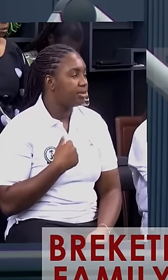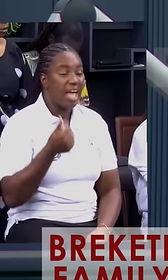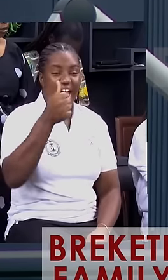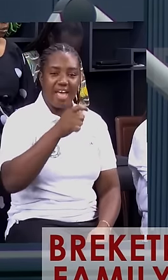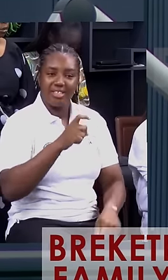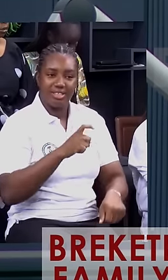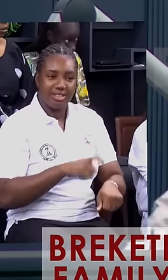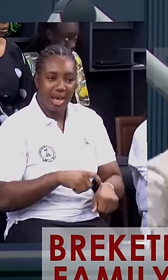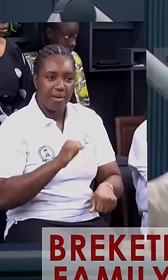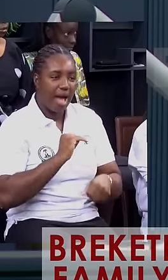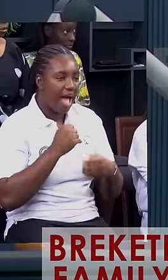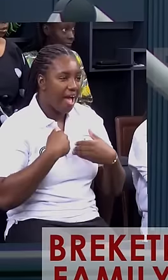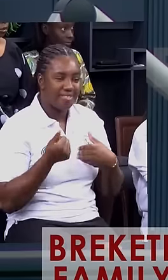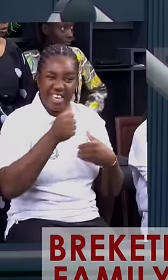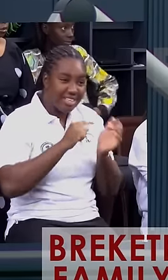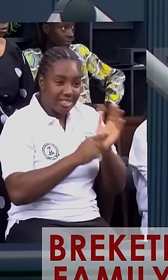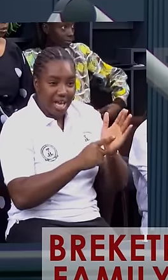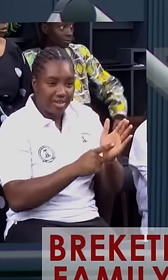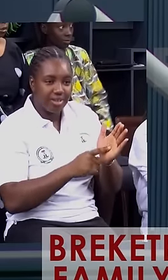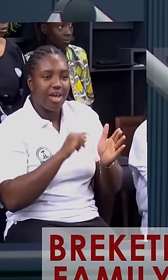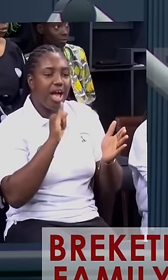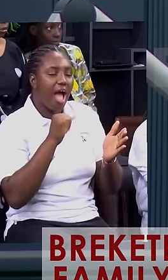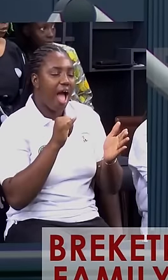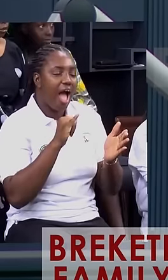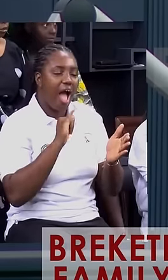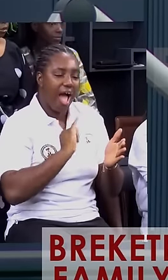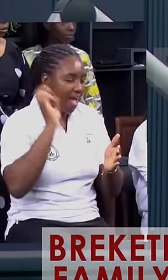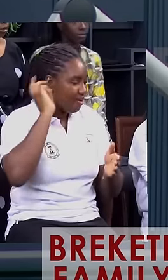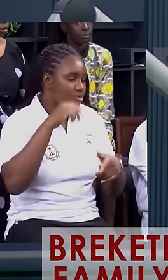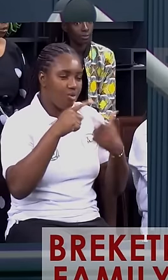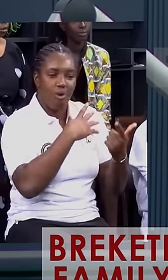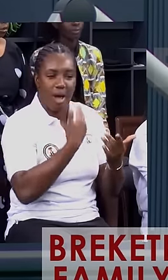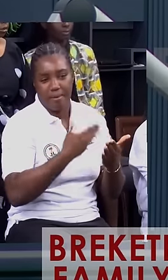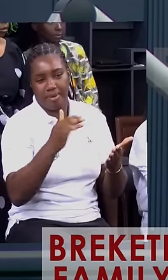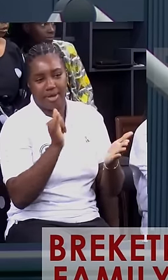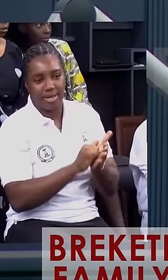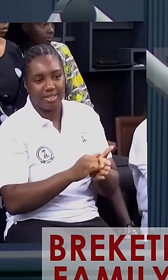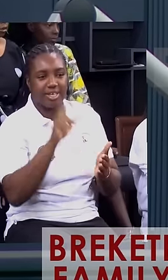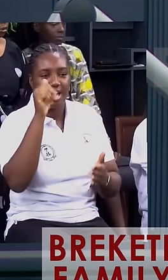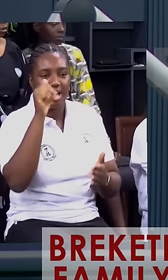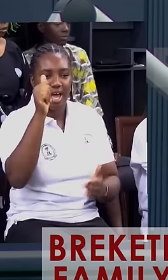Any time where I get any sign, I don't go back, and I have very strong antibiotic.